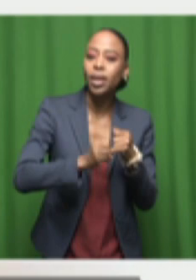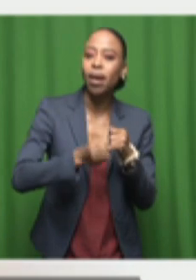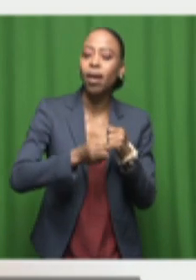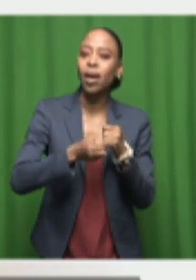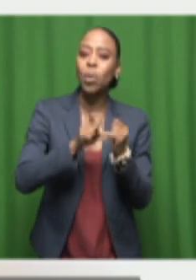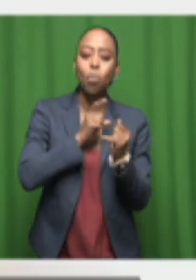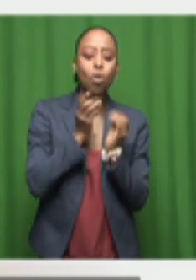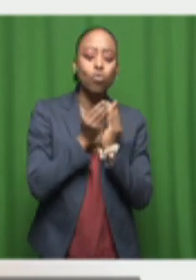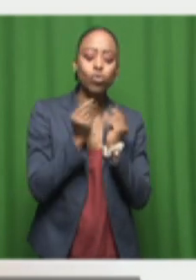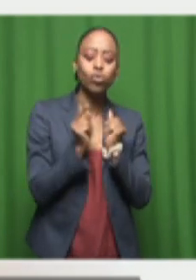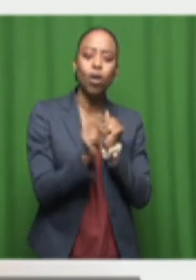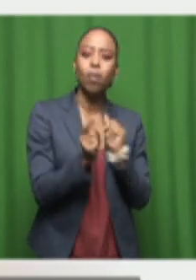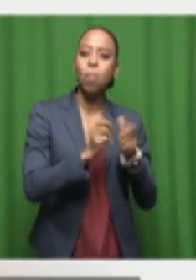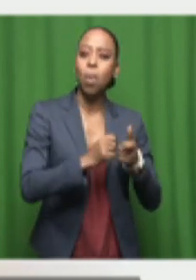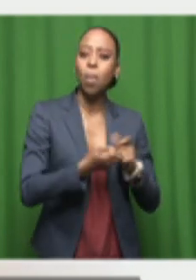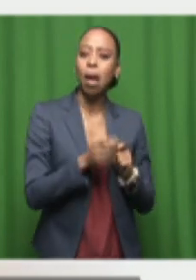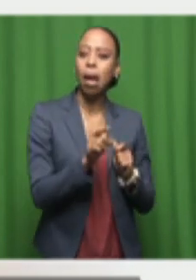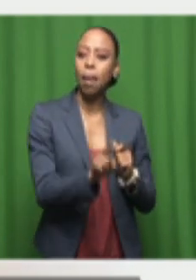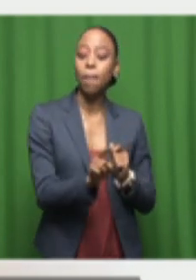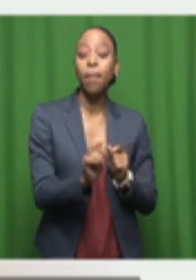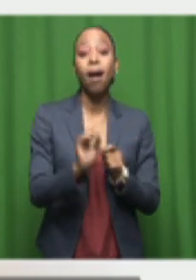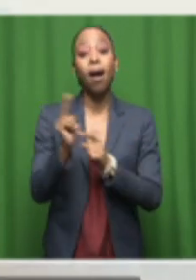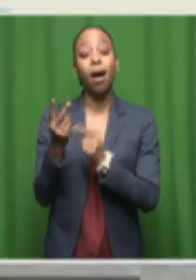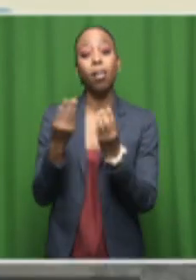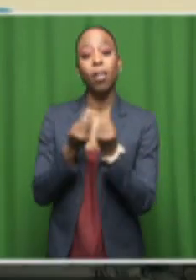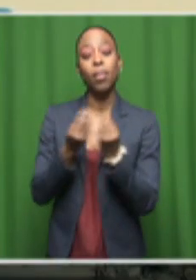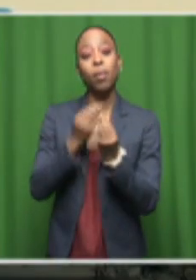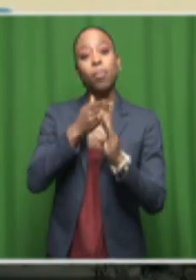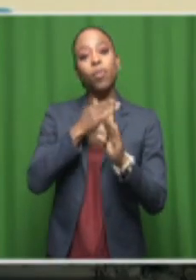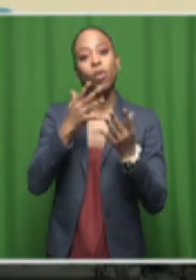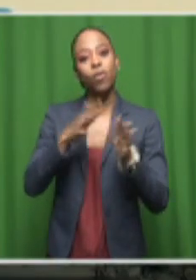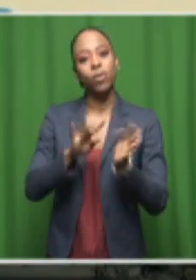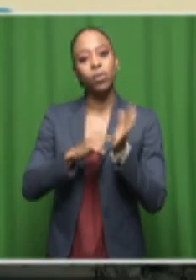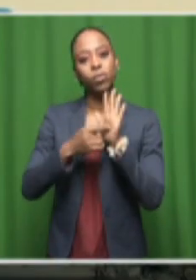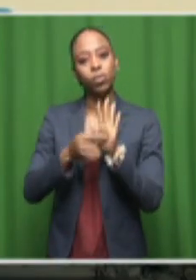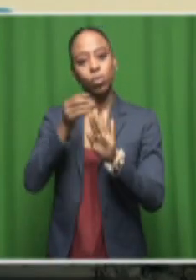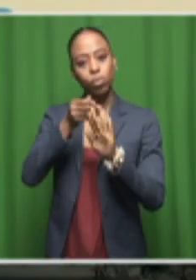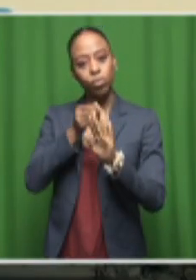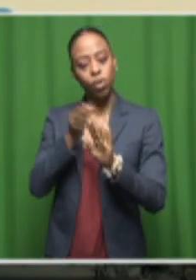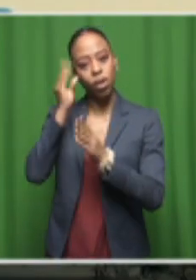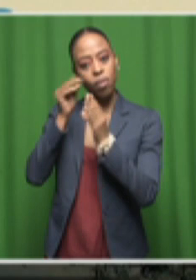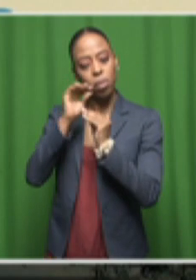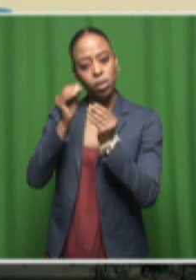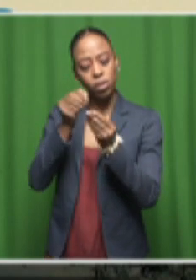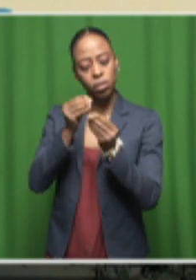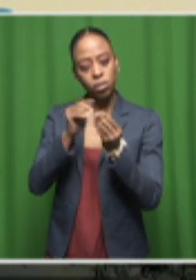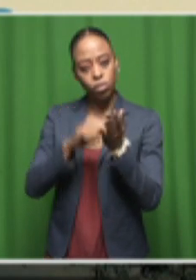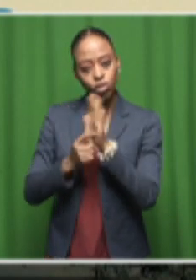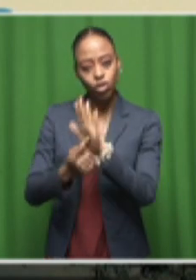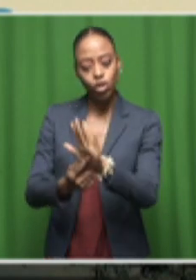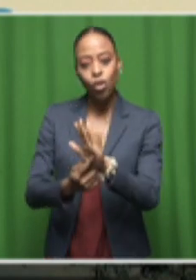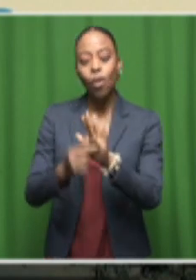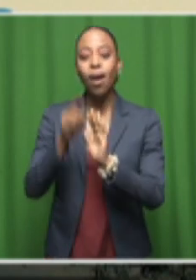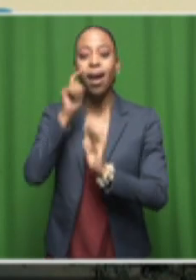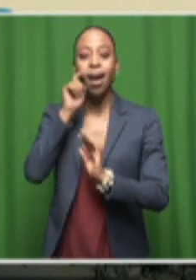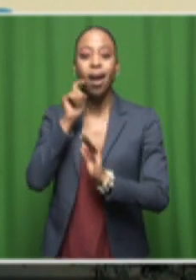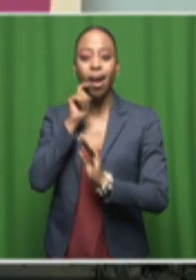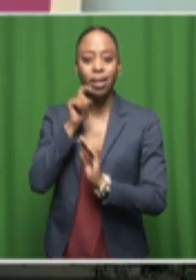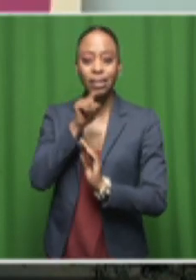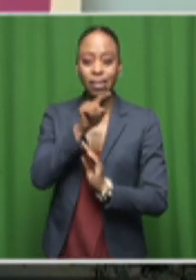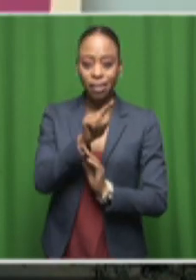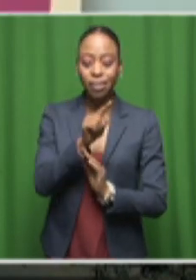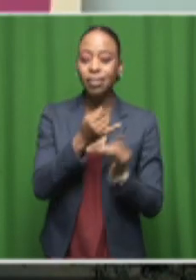to address this. One of the key issues, which we've shown also before in previous data, is what we call age-disparate